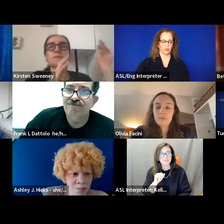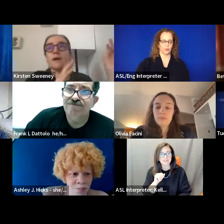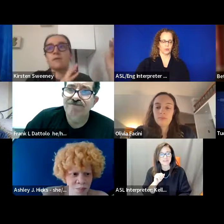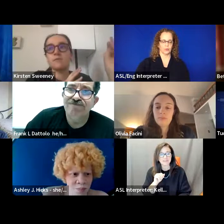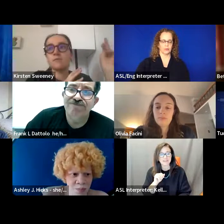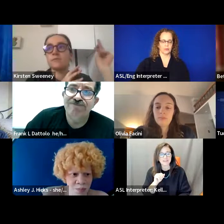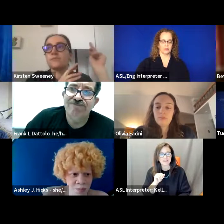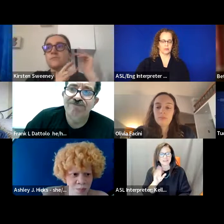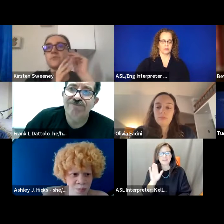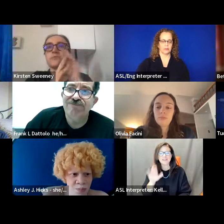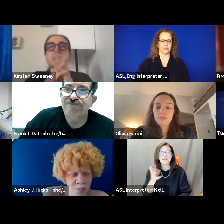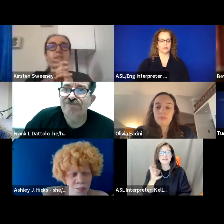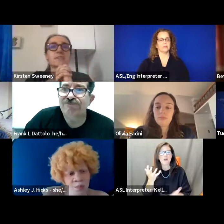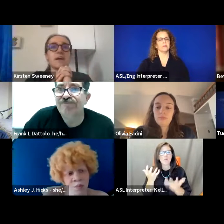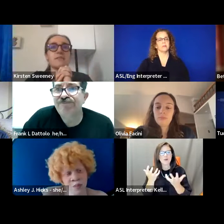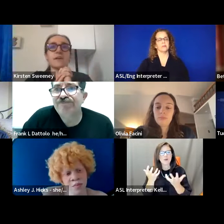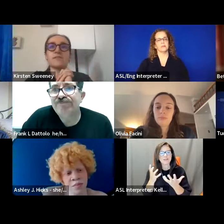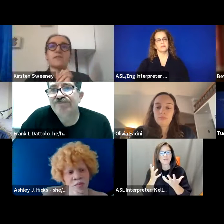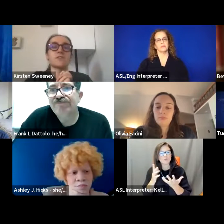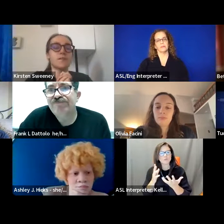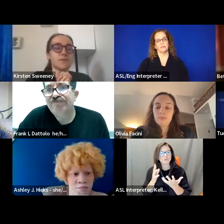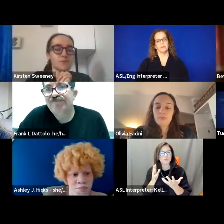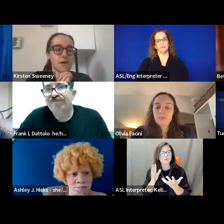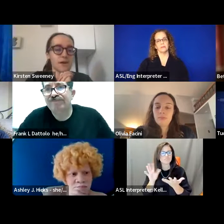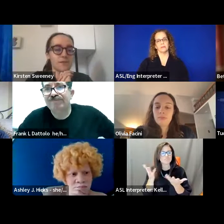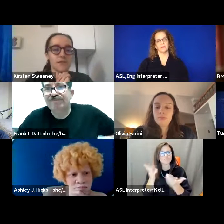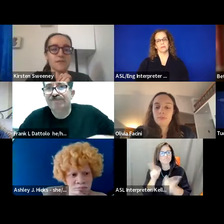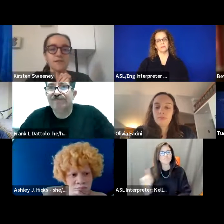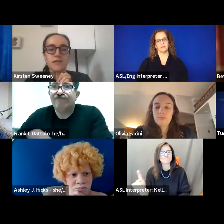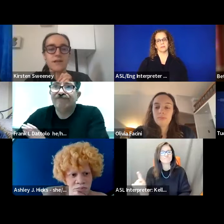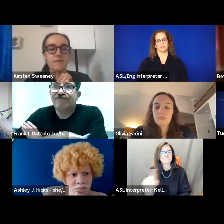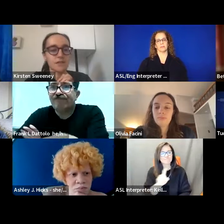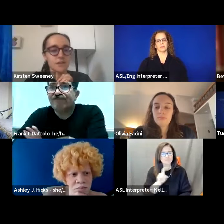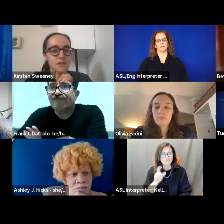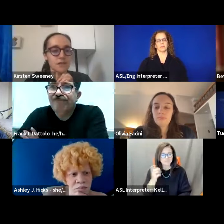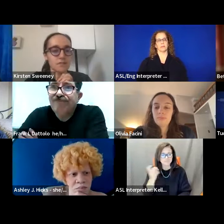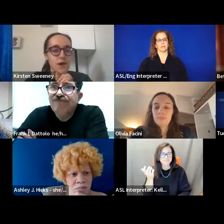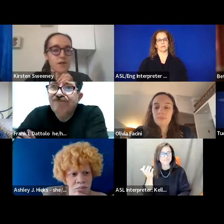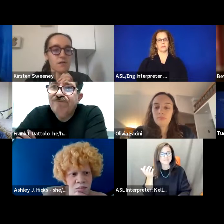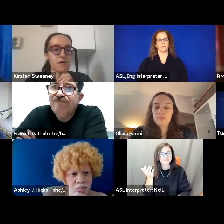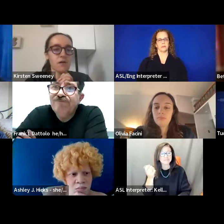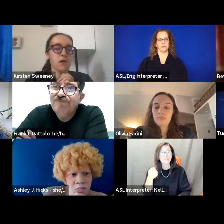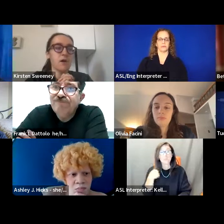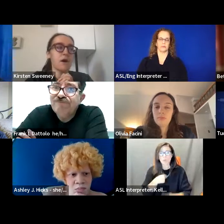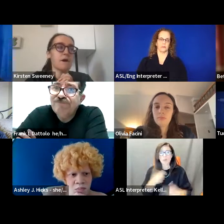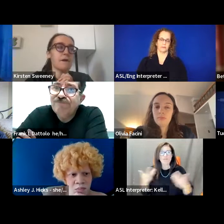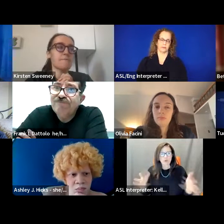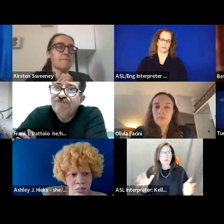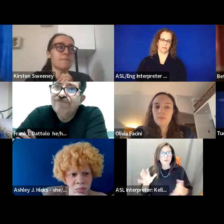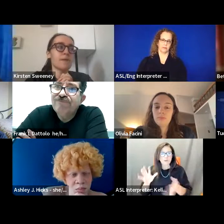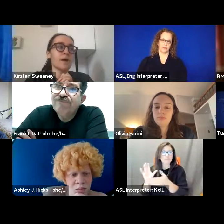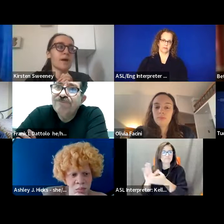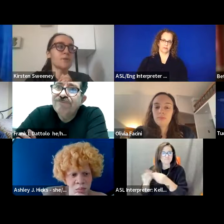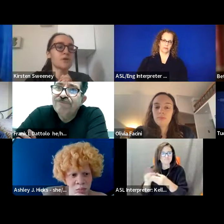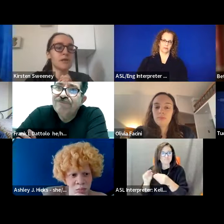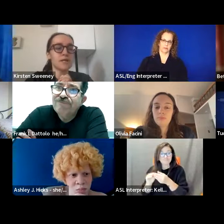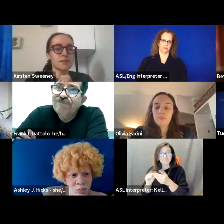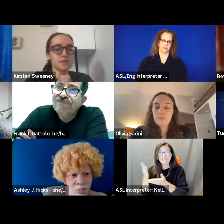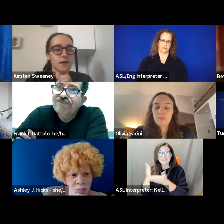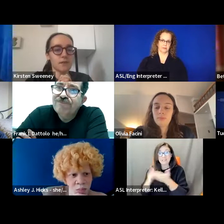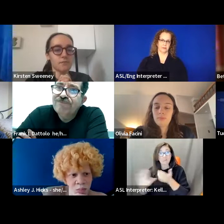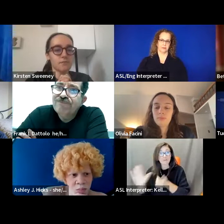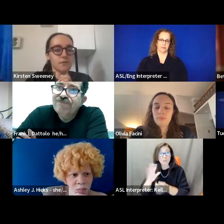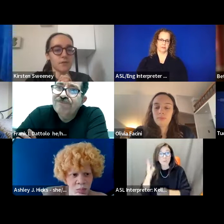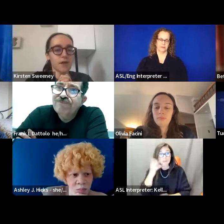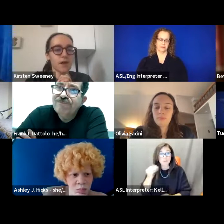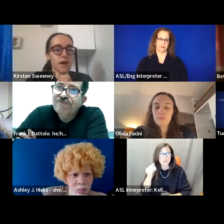we've talked about things that theaters have done well, that theaters haven't done as well. I'm curious,